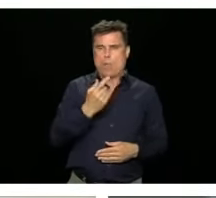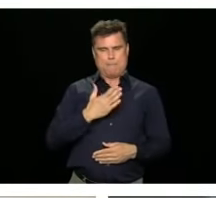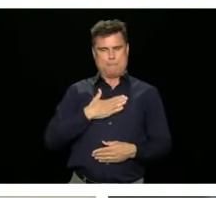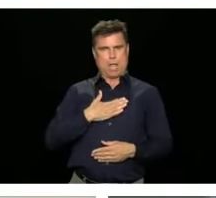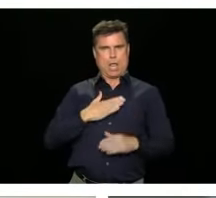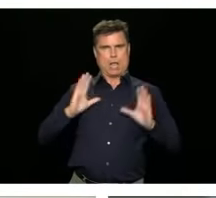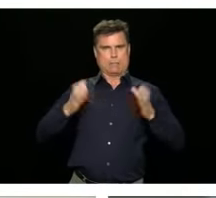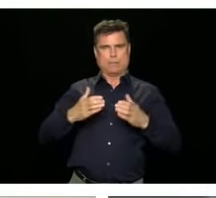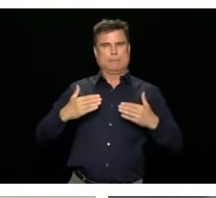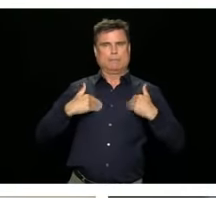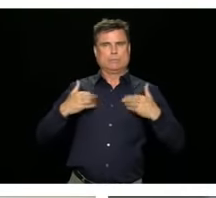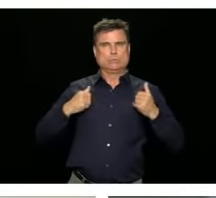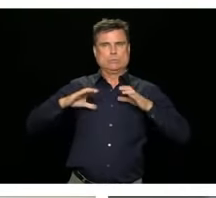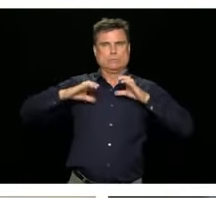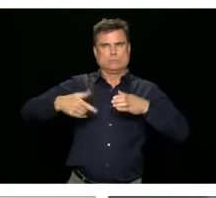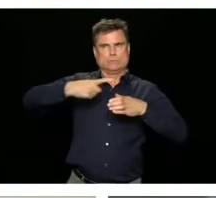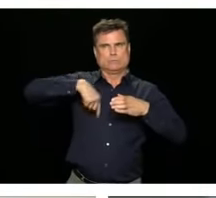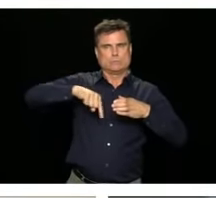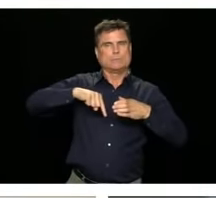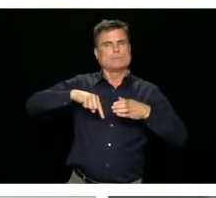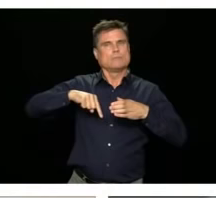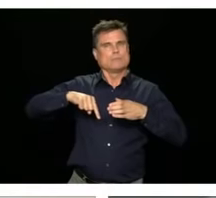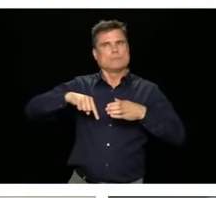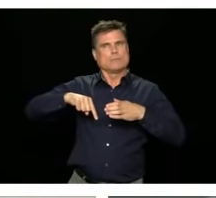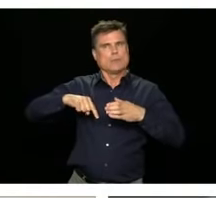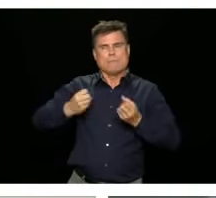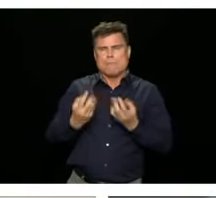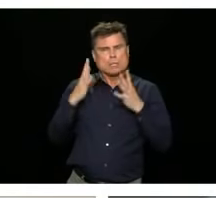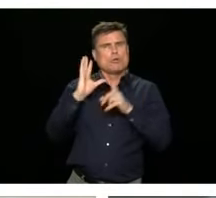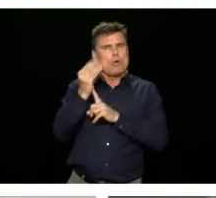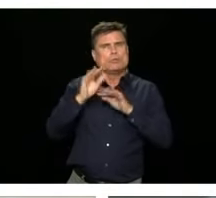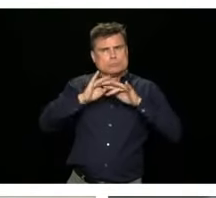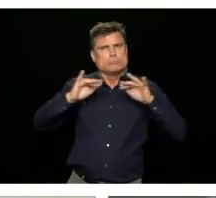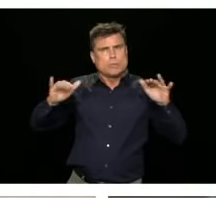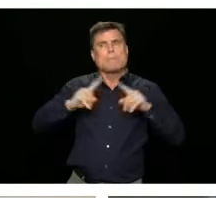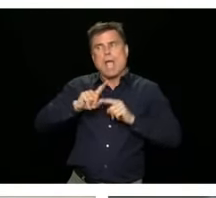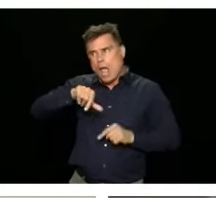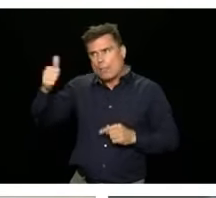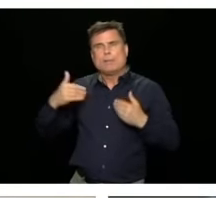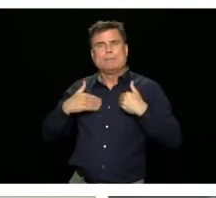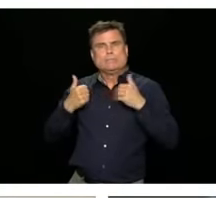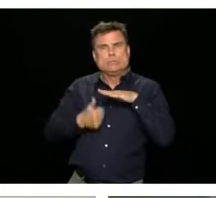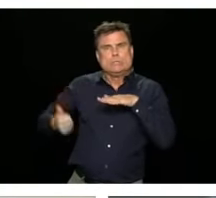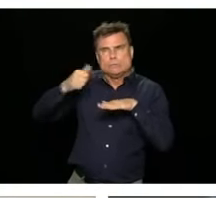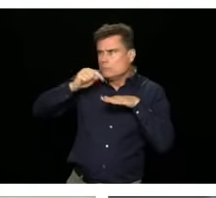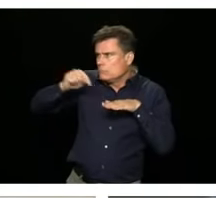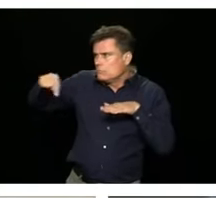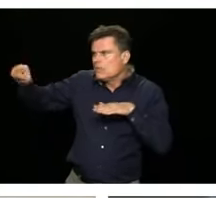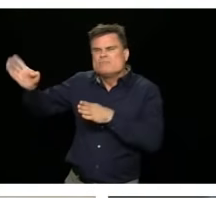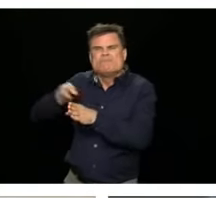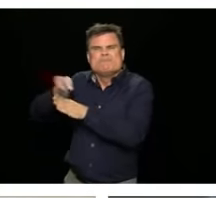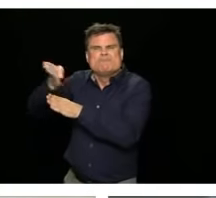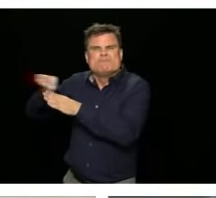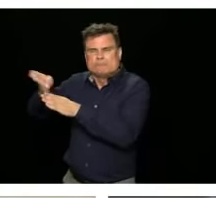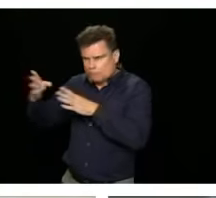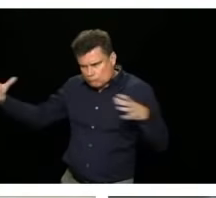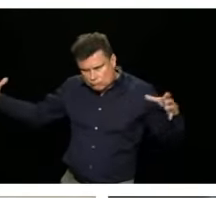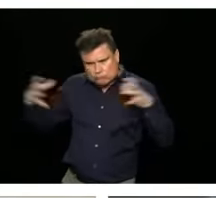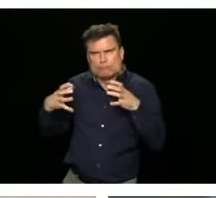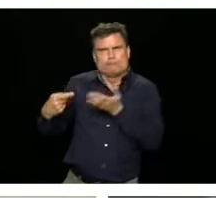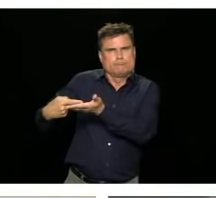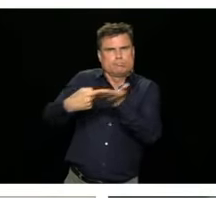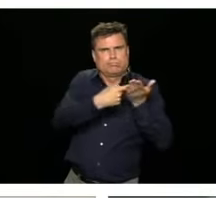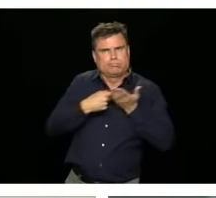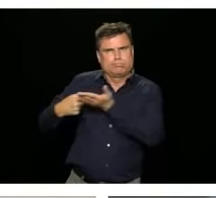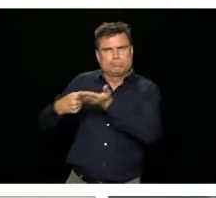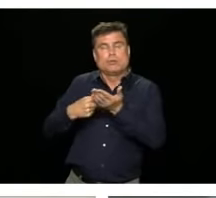that it is socially inacceptable to not be to be racist and not to be inclusive. So